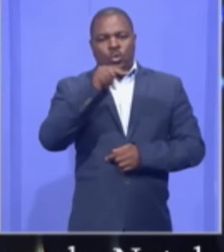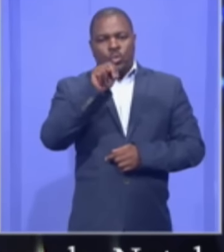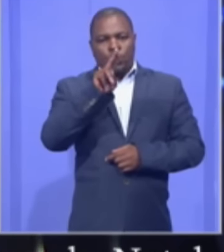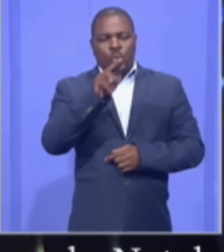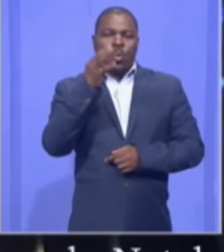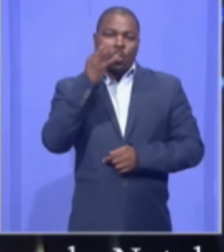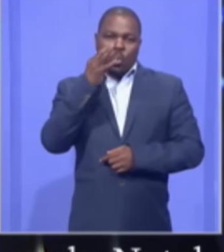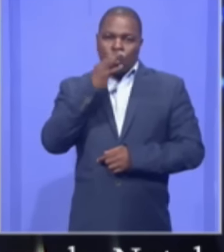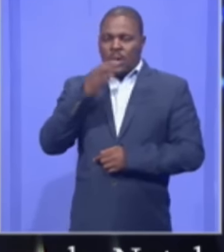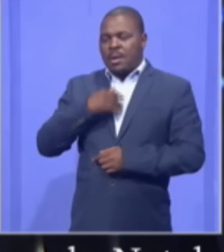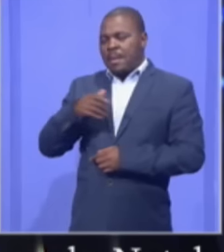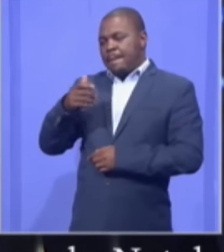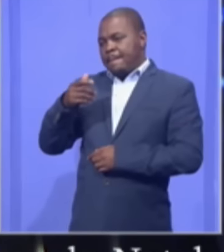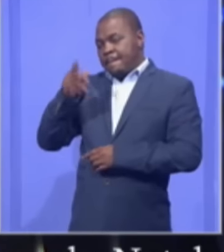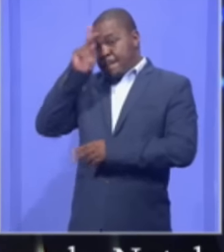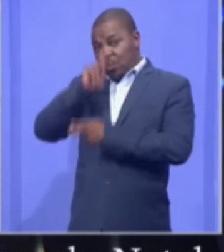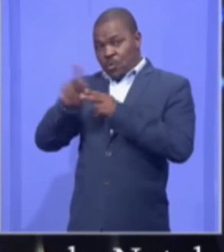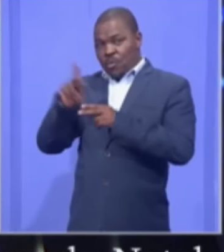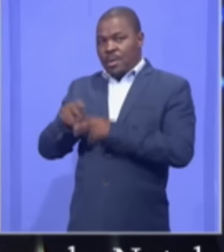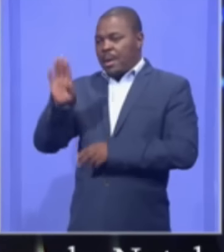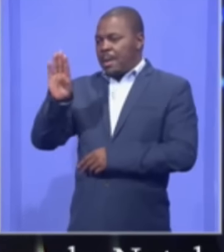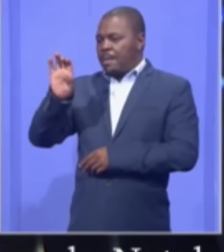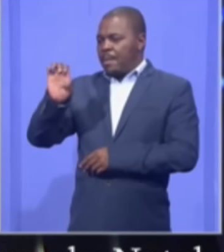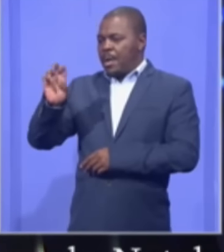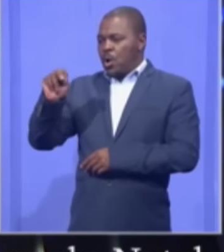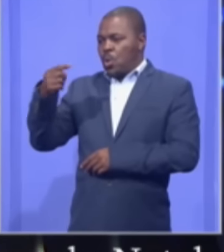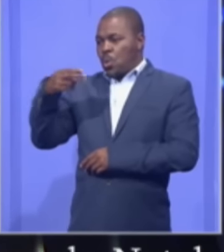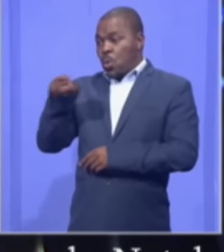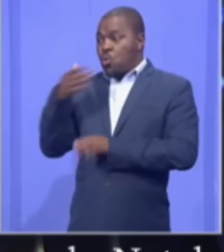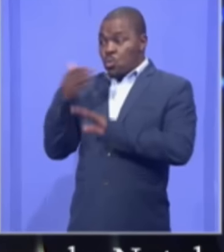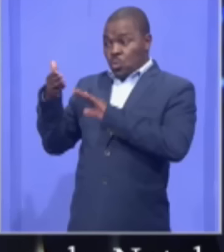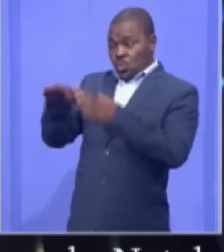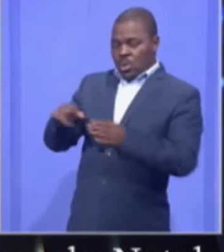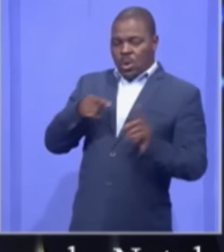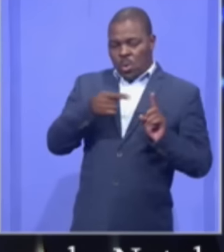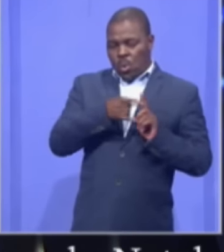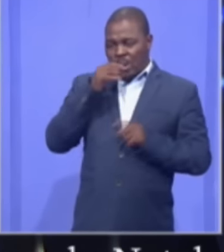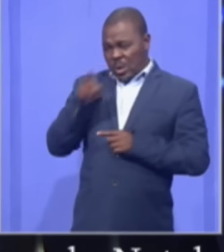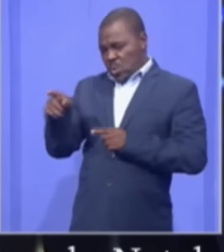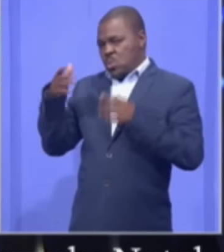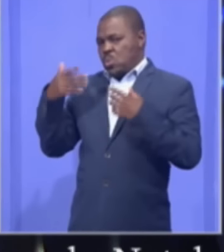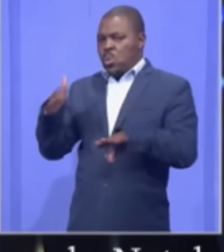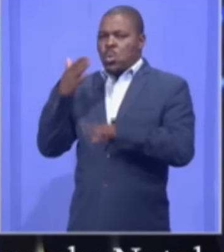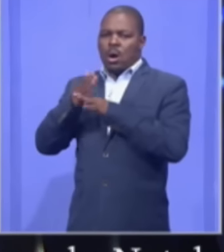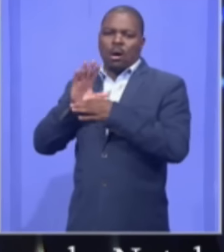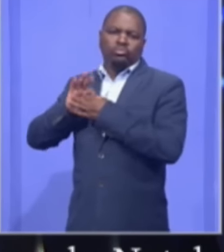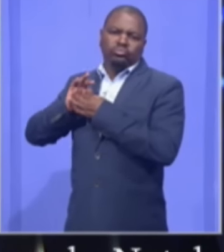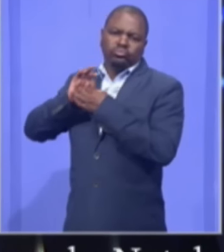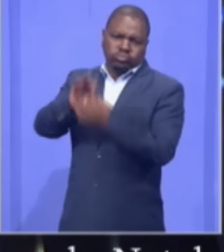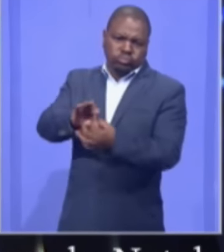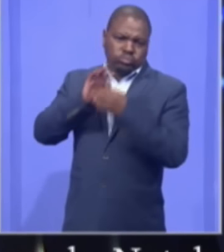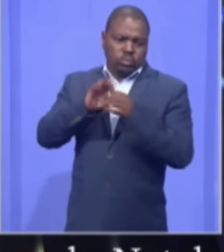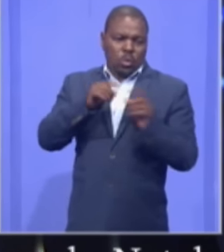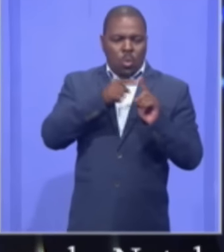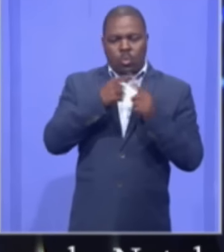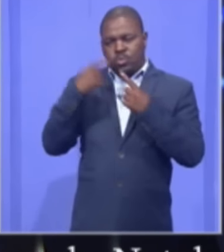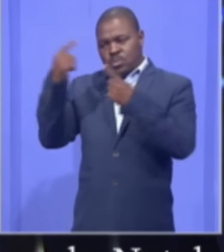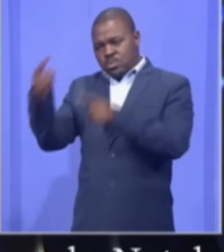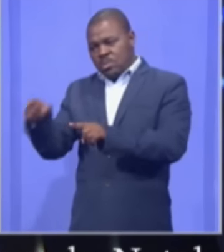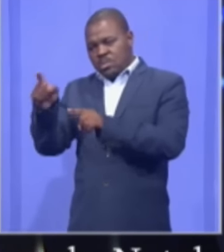Professor Sibusiso Bengu e le senatla se neng se nehetse mosebetsing wa sona. Mchunu o buile sena tshebeletsong